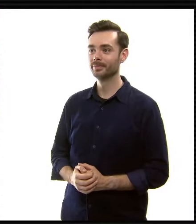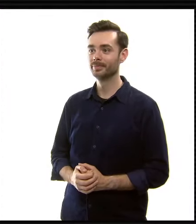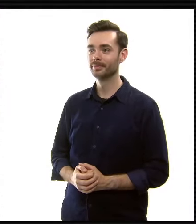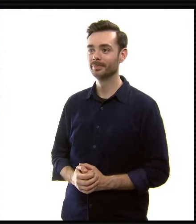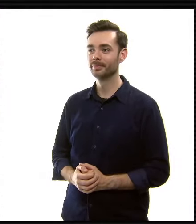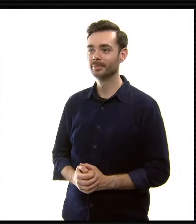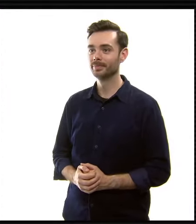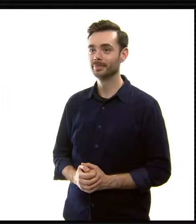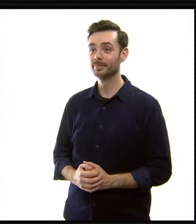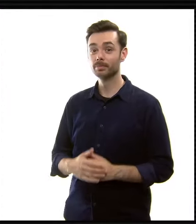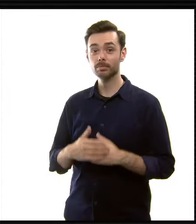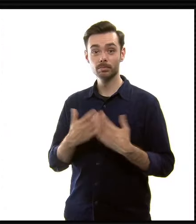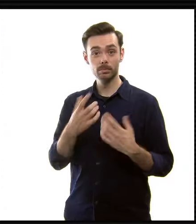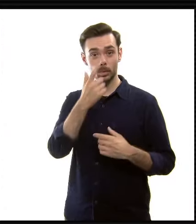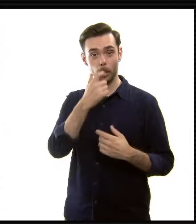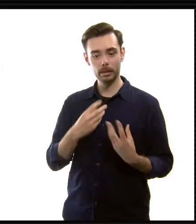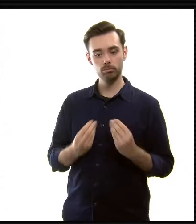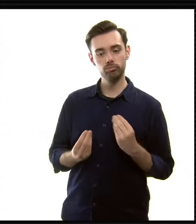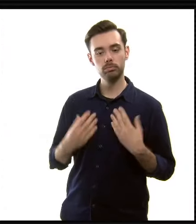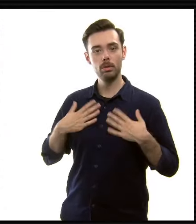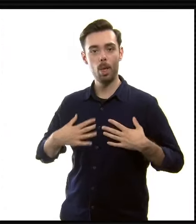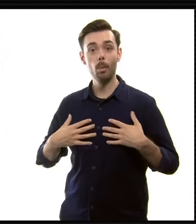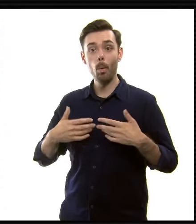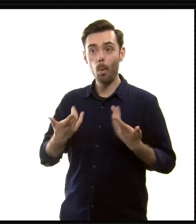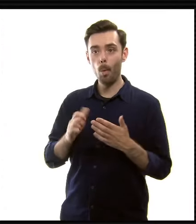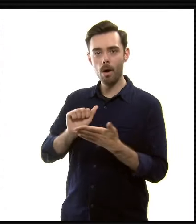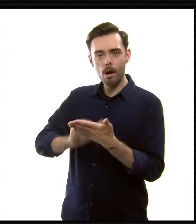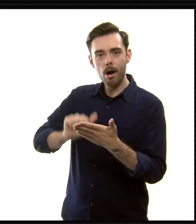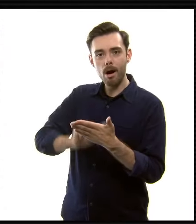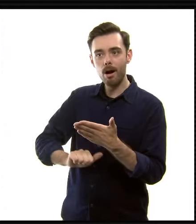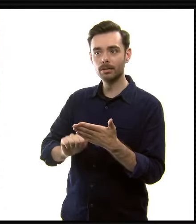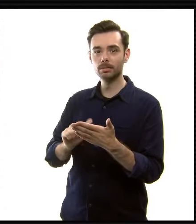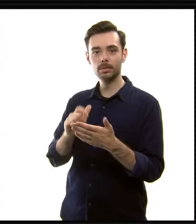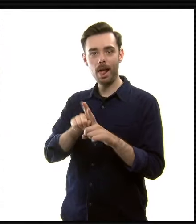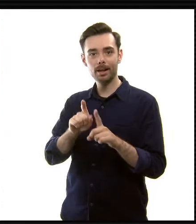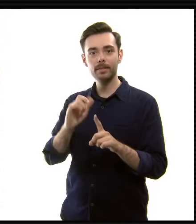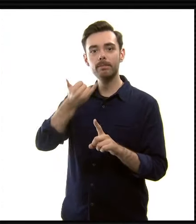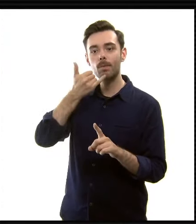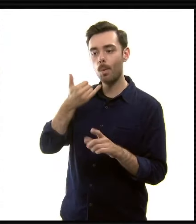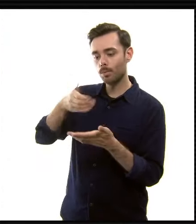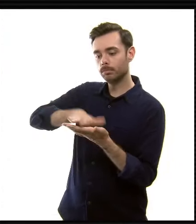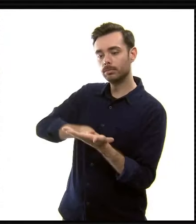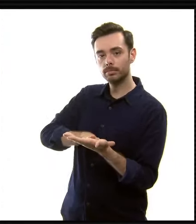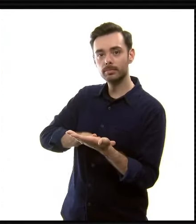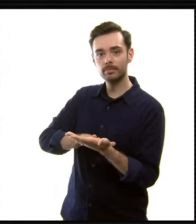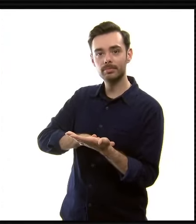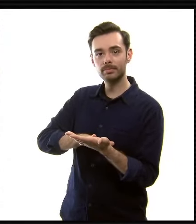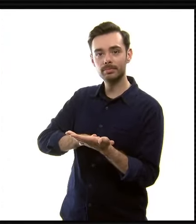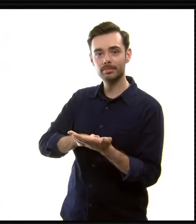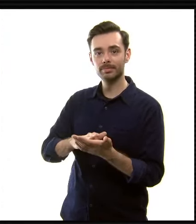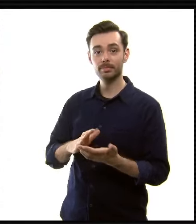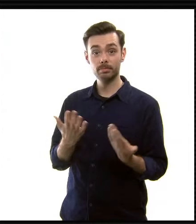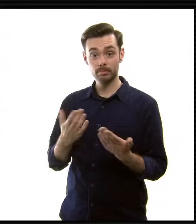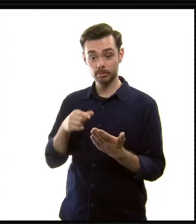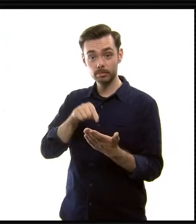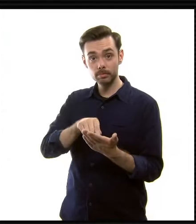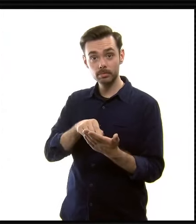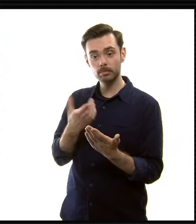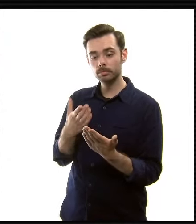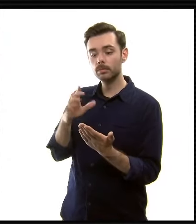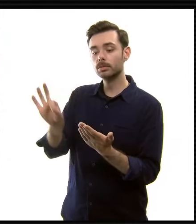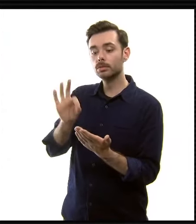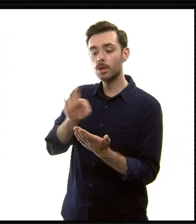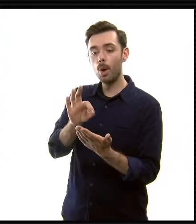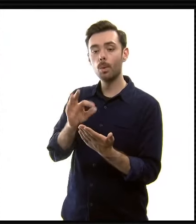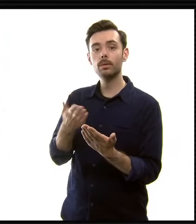Using these patches, it's thought that item blandness could vanish in our lifetime. And you can even change your patch designs indefinitely